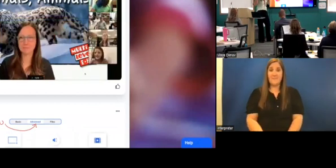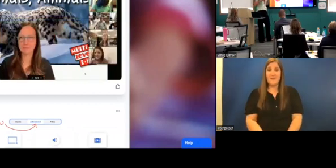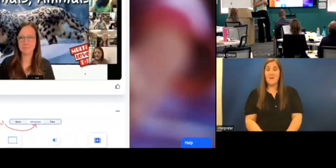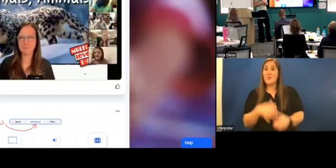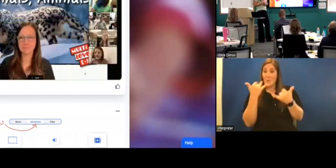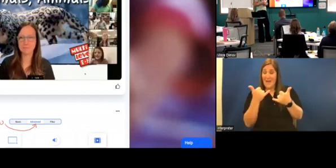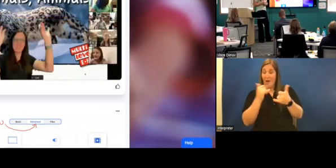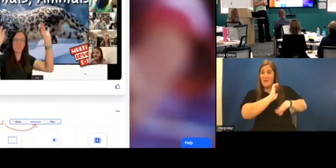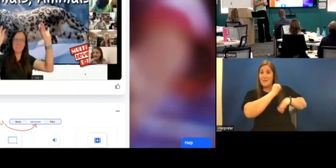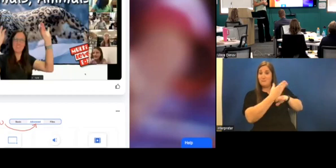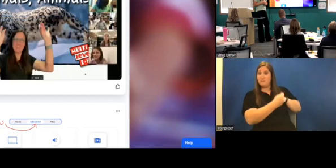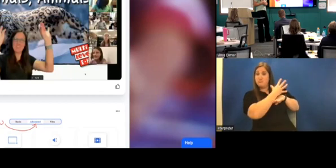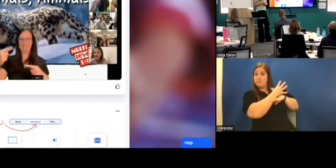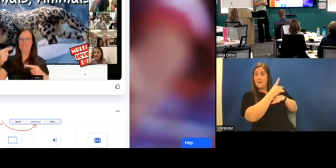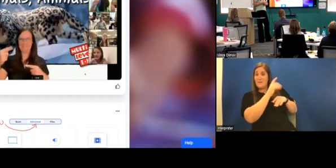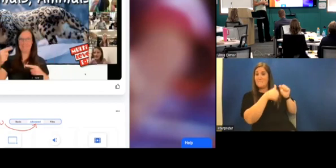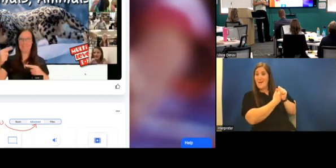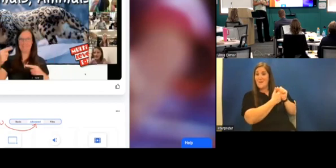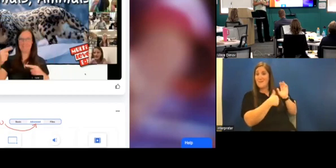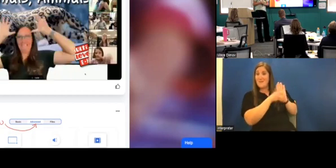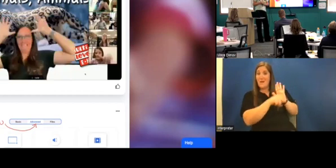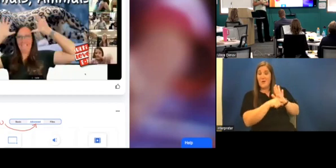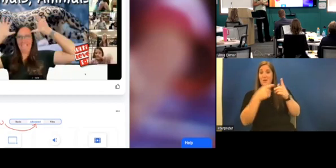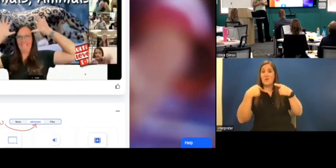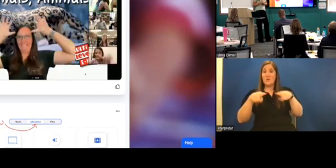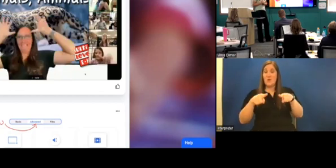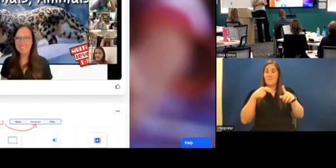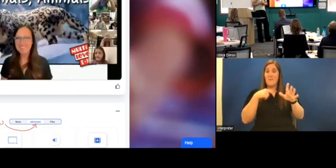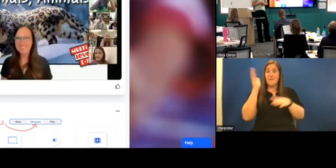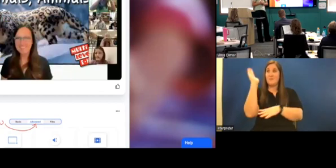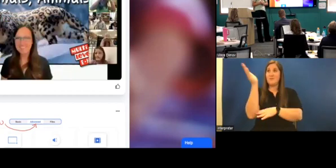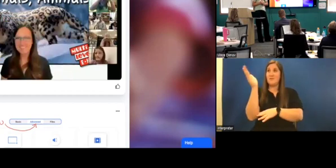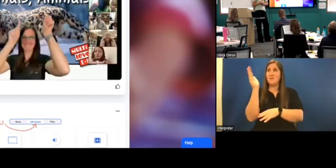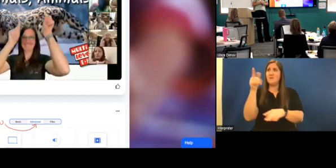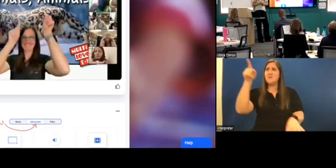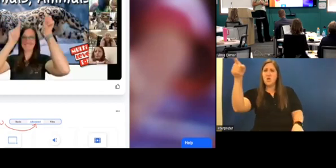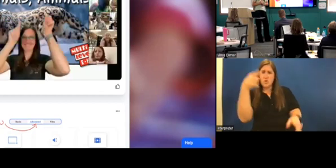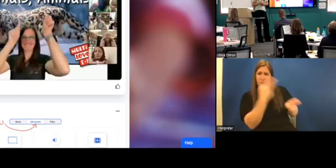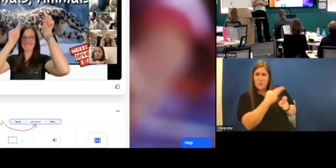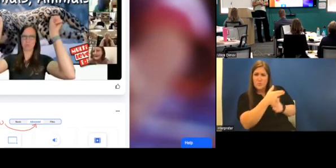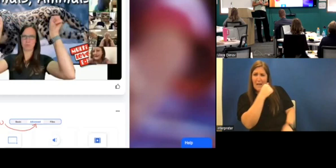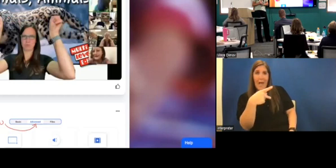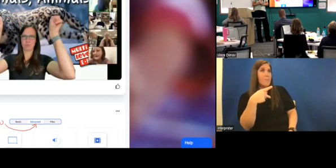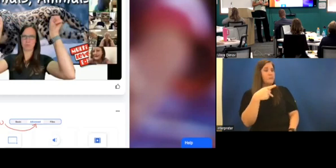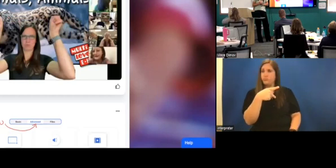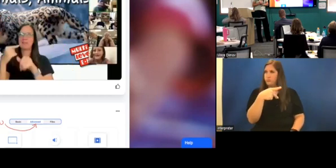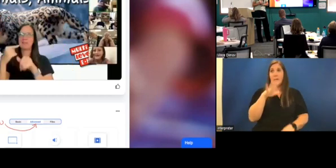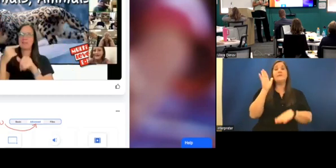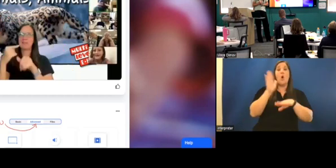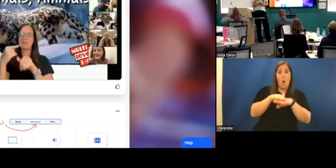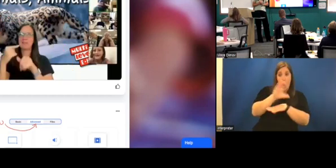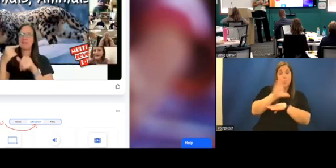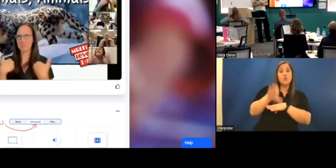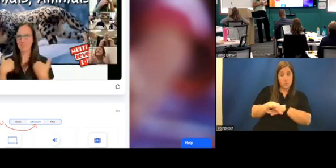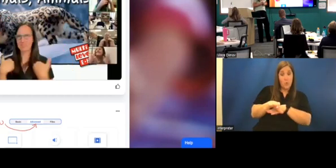presentation is behind me when I'm teaching my lesson, which is kind of cool. So this is an app you use with It's them? just on Zoom. I'll show you how to do it.